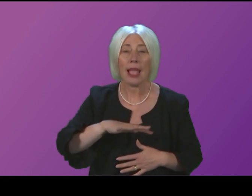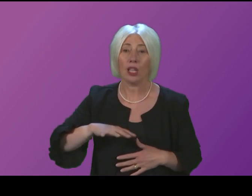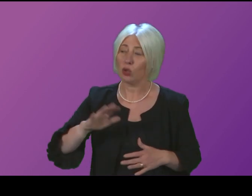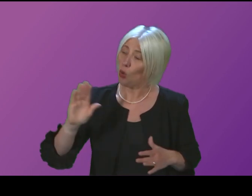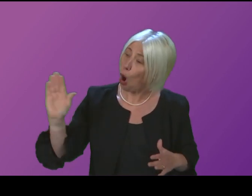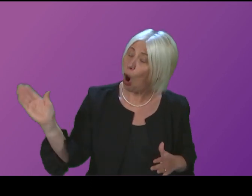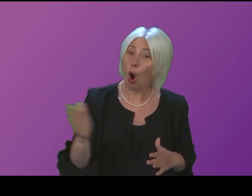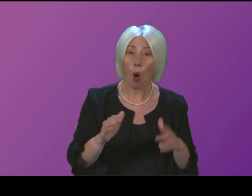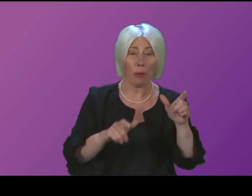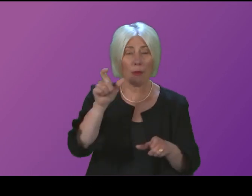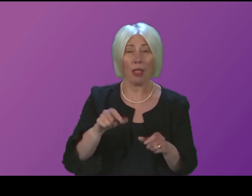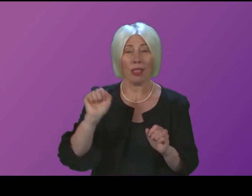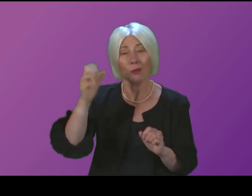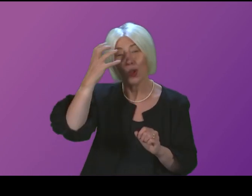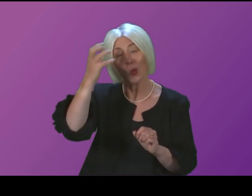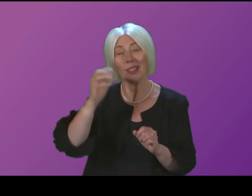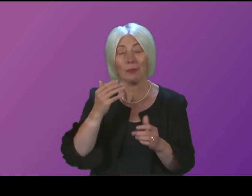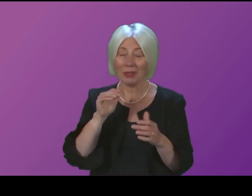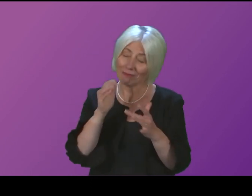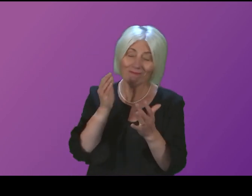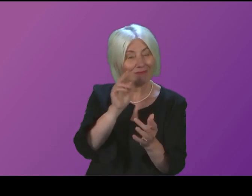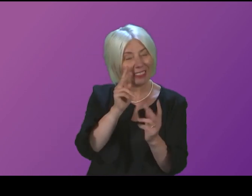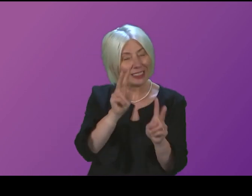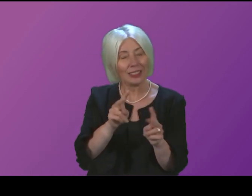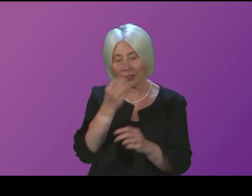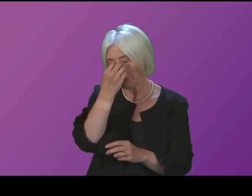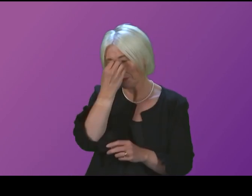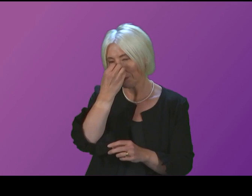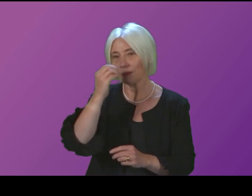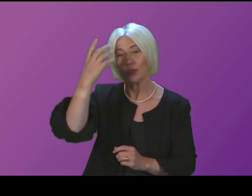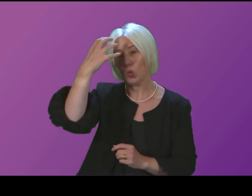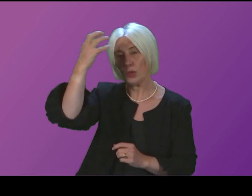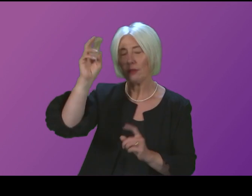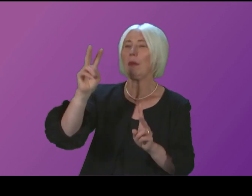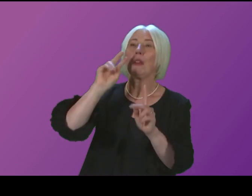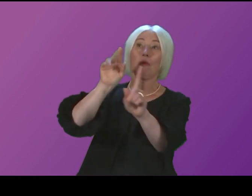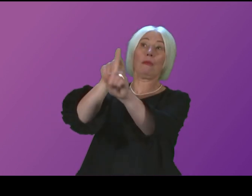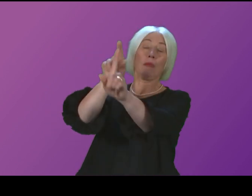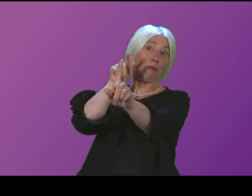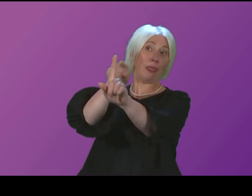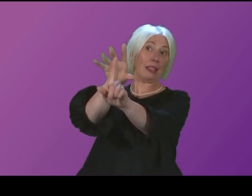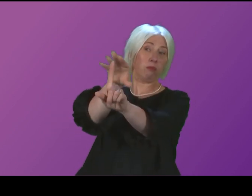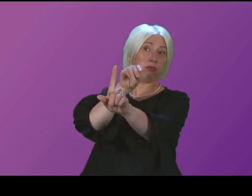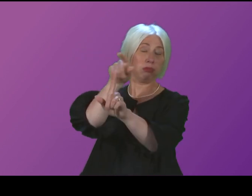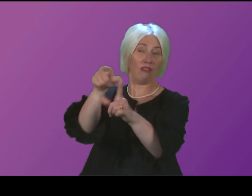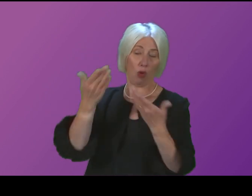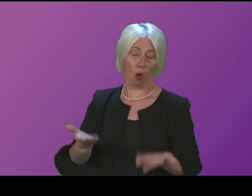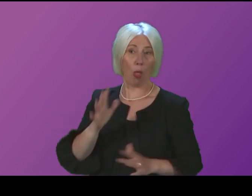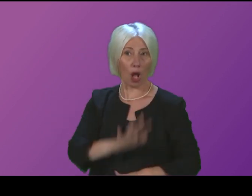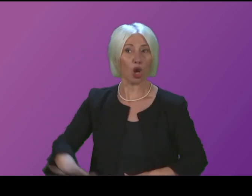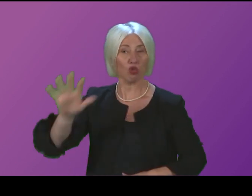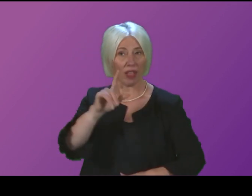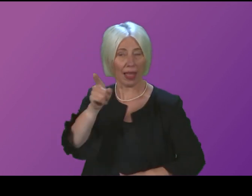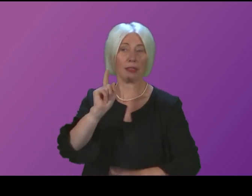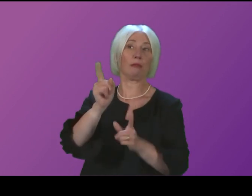whose lives she touched. For many people, a monarch stands as a symbol of the country. If this is true, then